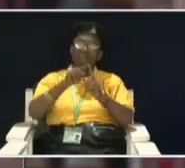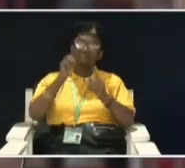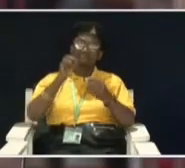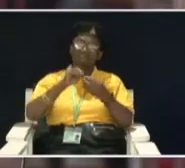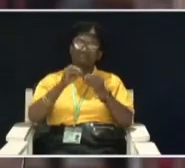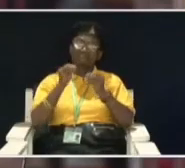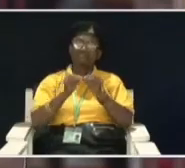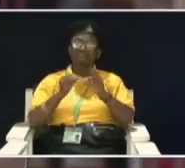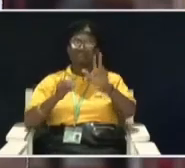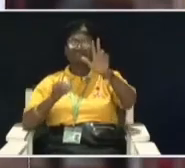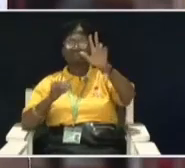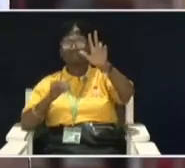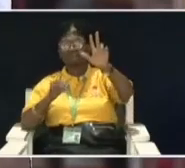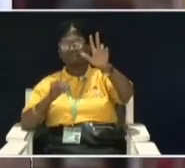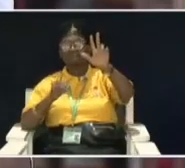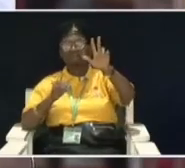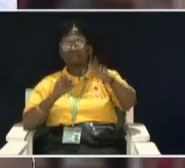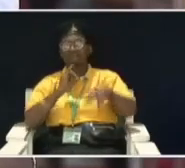three is, Father,